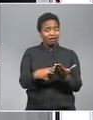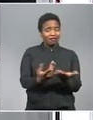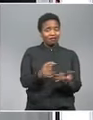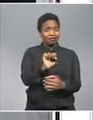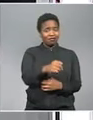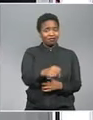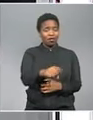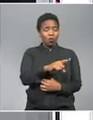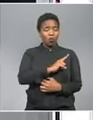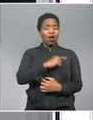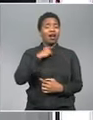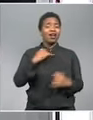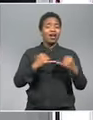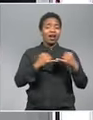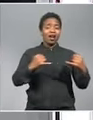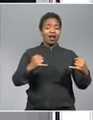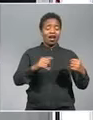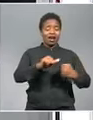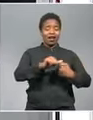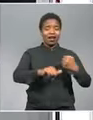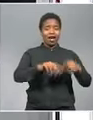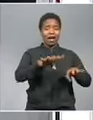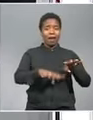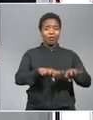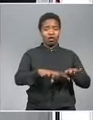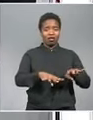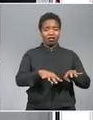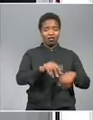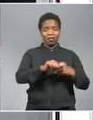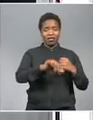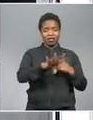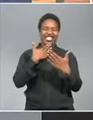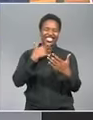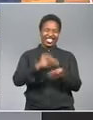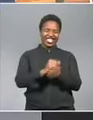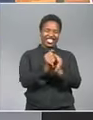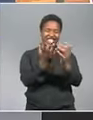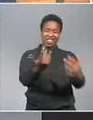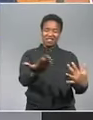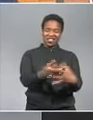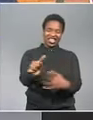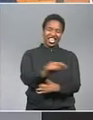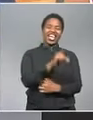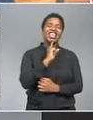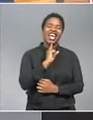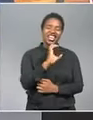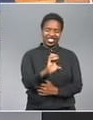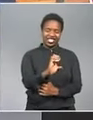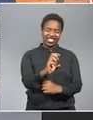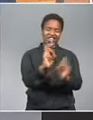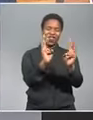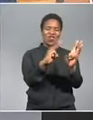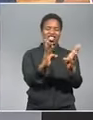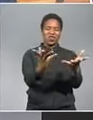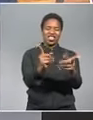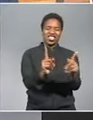without a deal on the new deadline, which is April the 12th. After the break, we've got Candice. She's